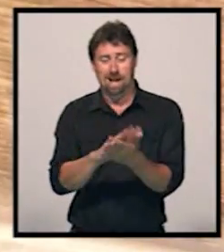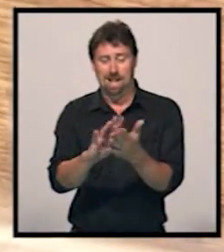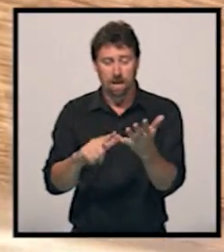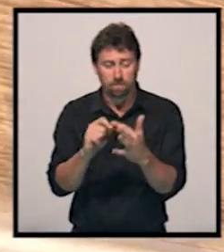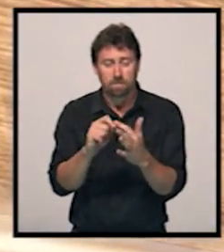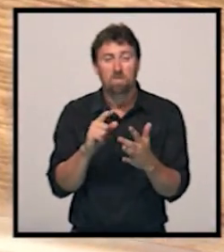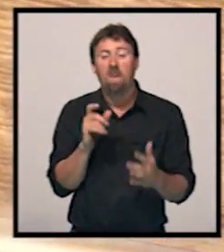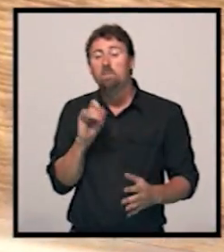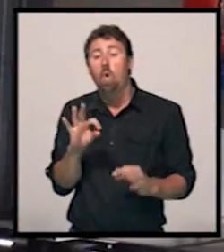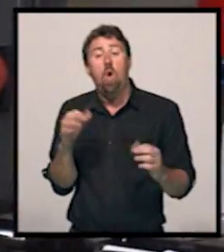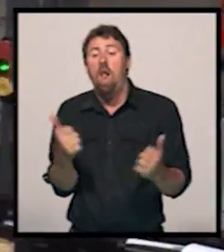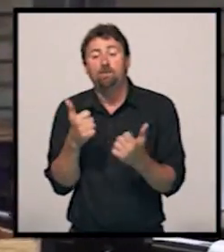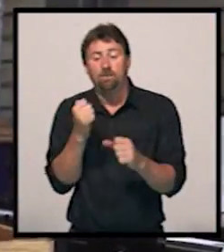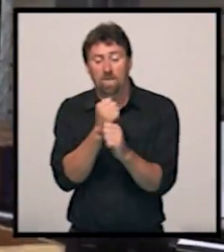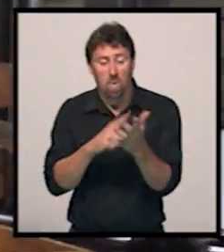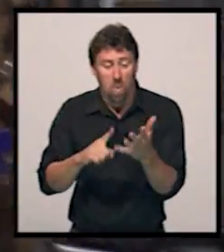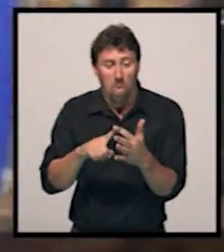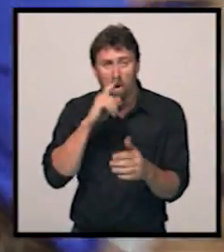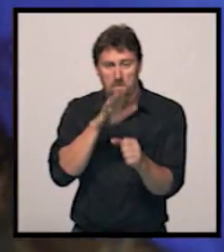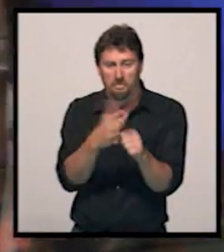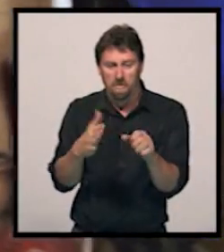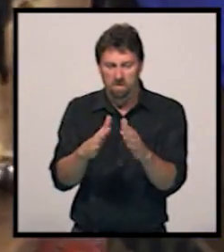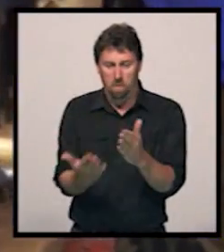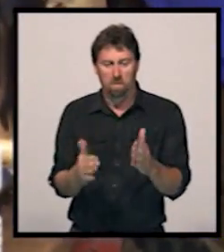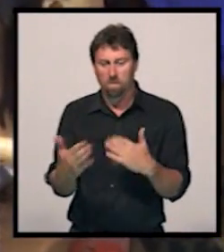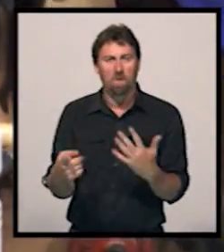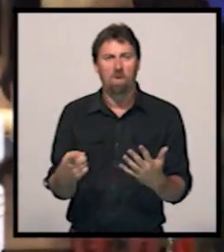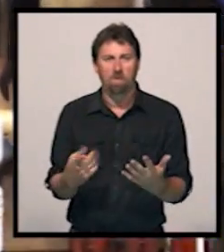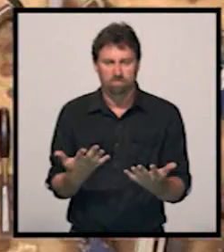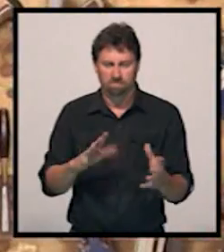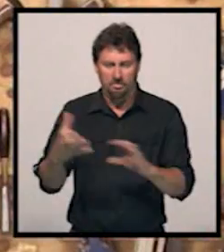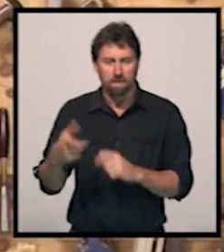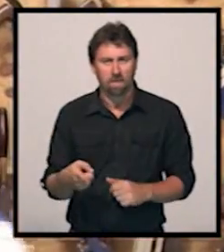on me. Okay, I'll just put that back over here.